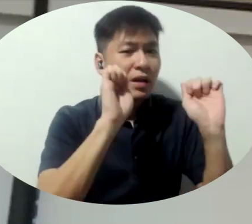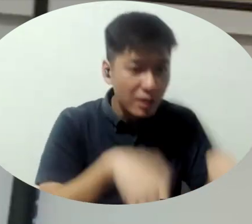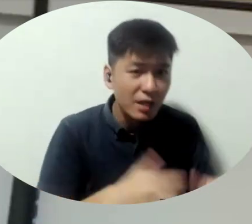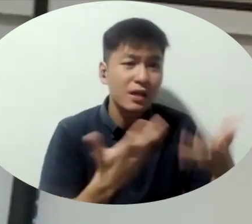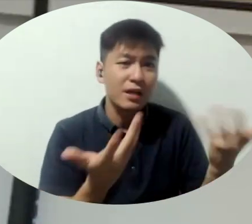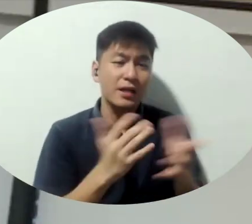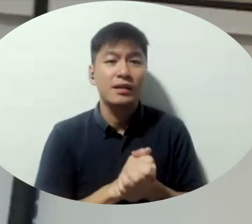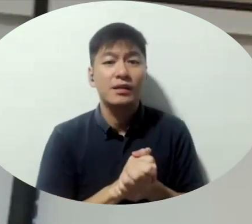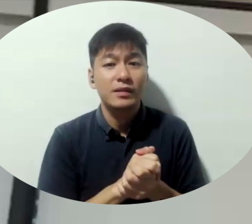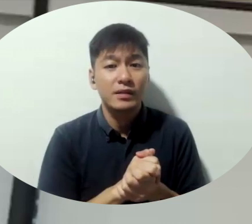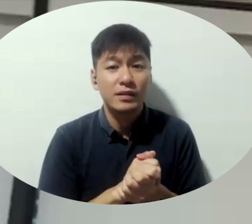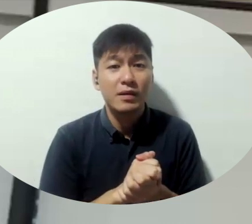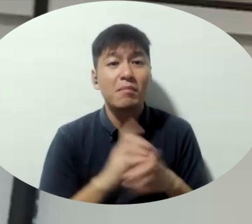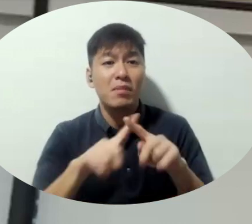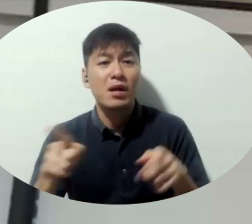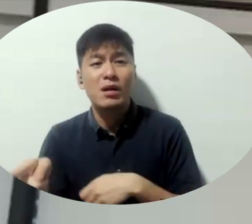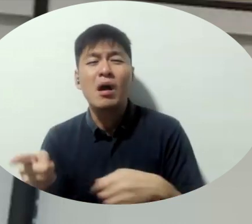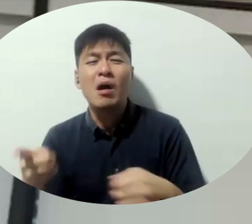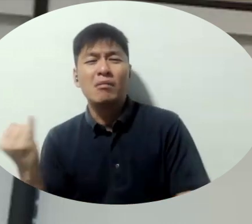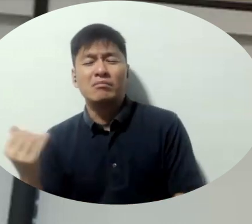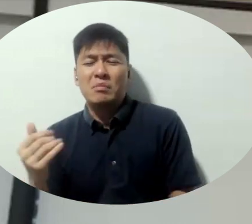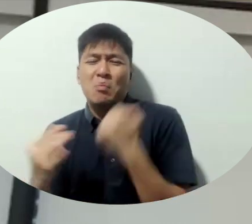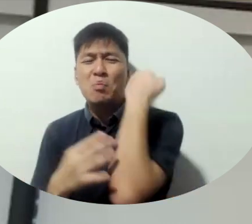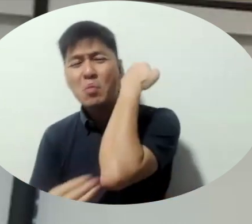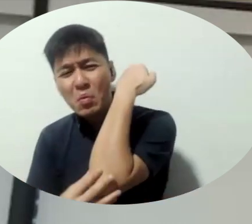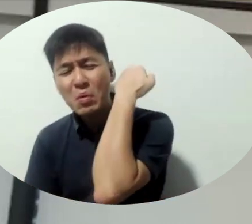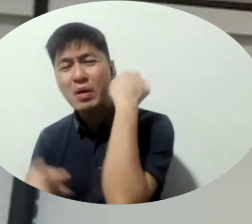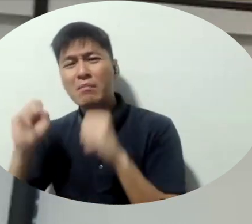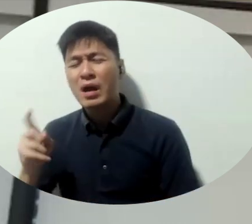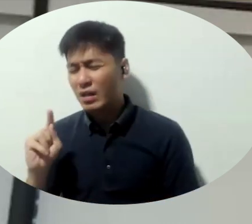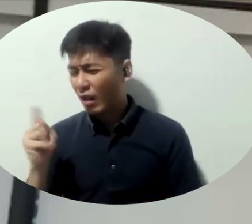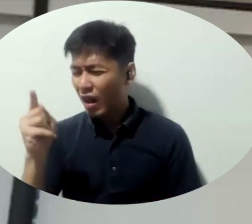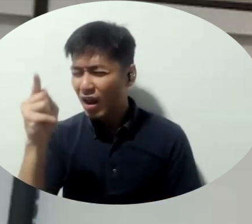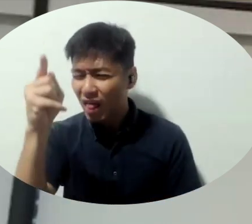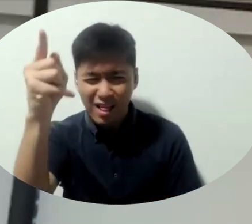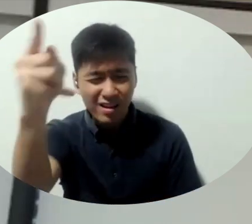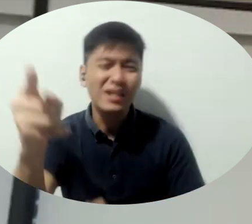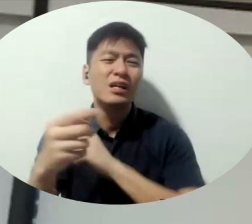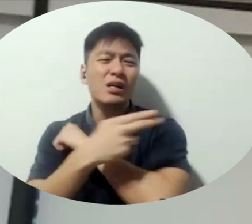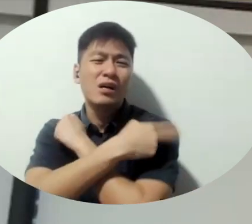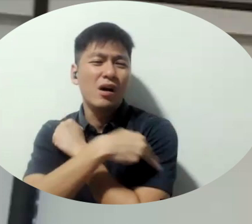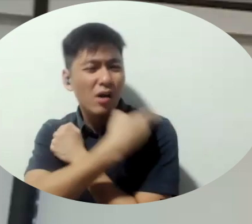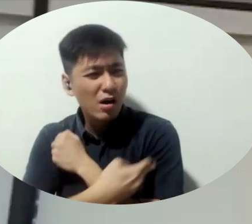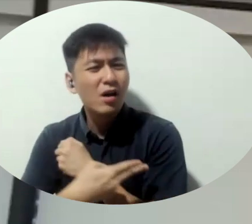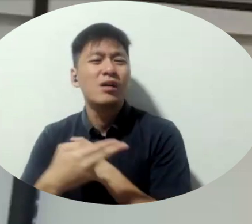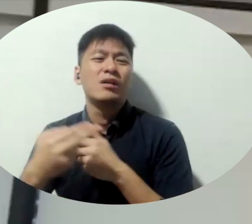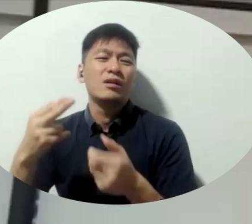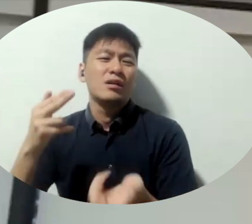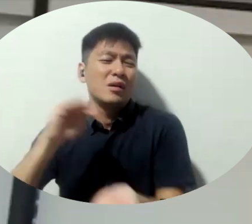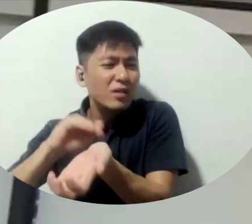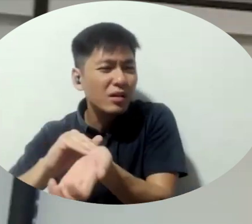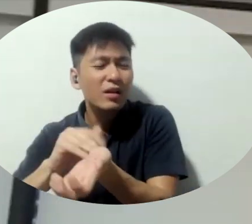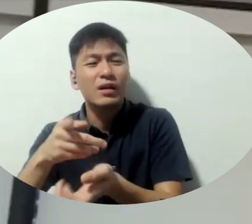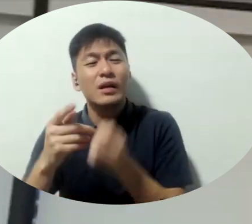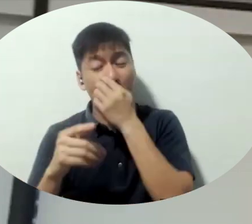to travel 100 miles or more to get to the nearest physician. So how do we build the infrastructures to support